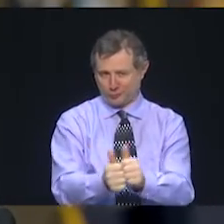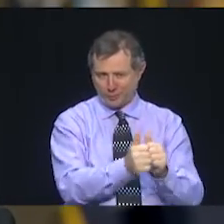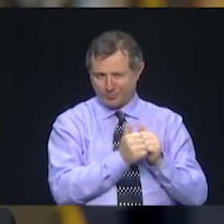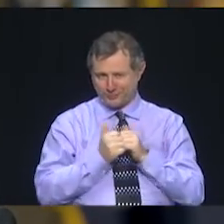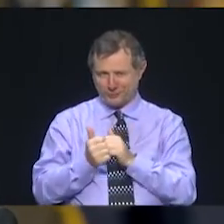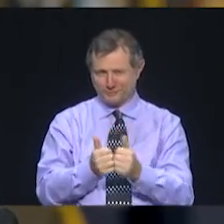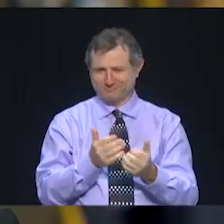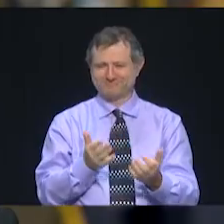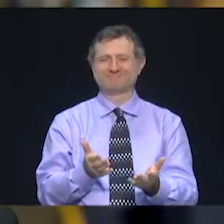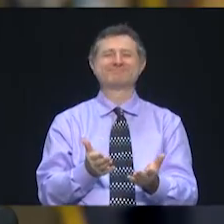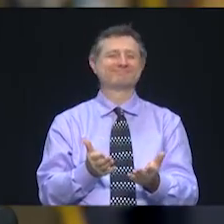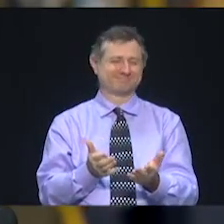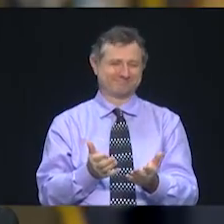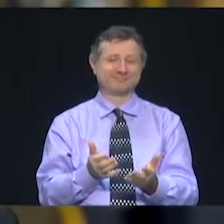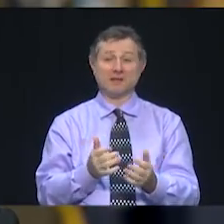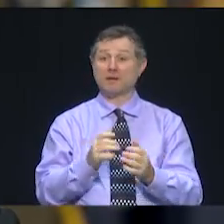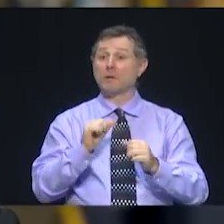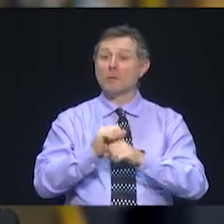as one